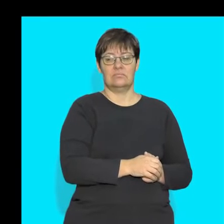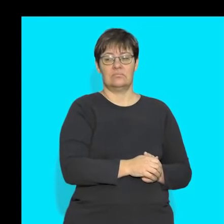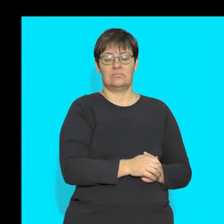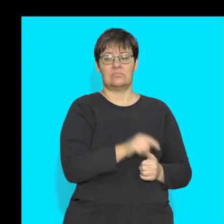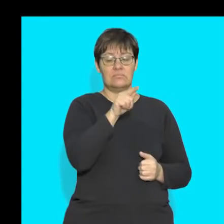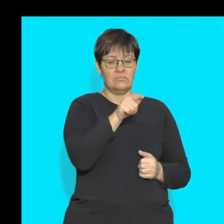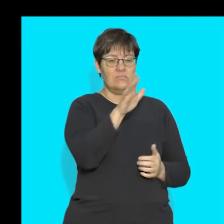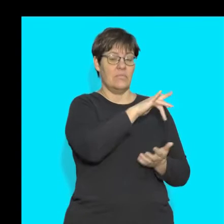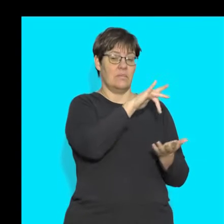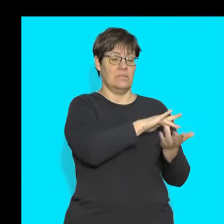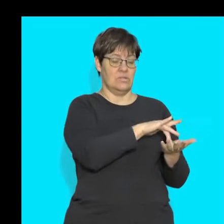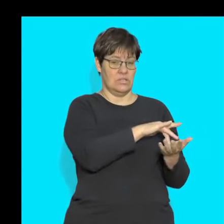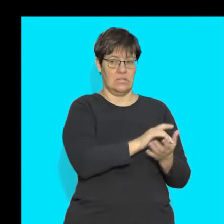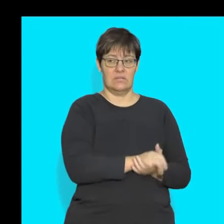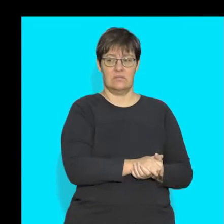for position,